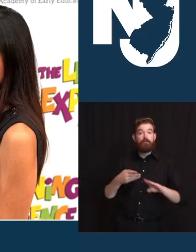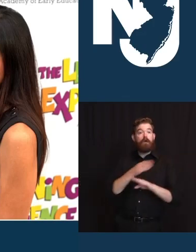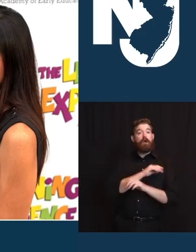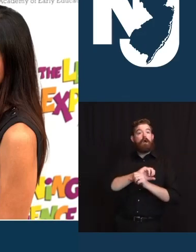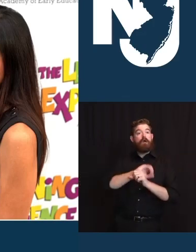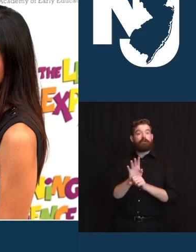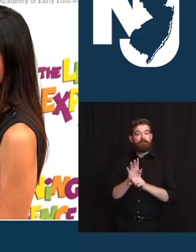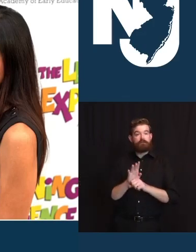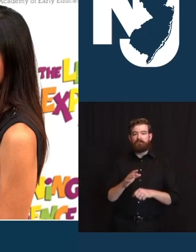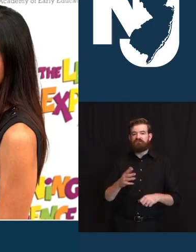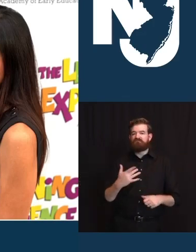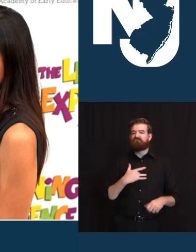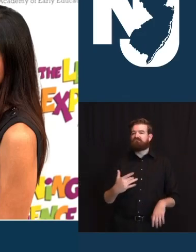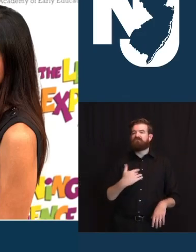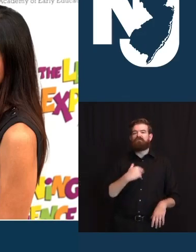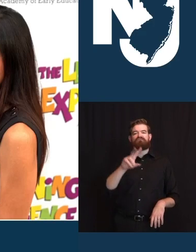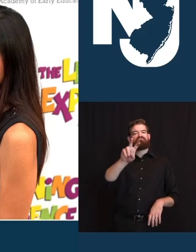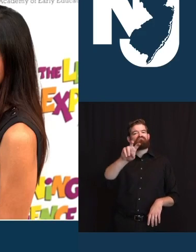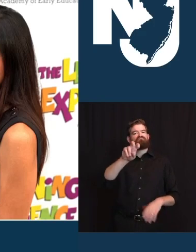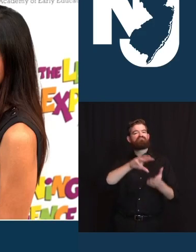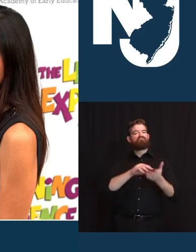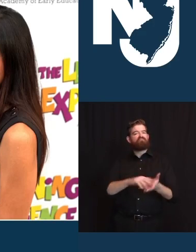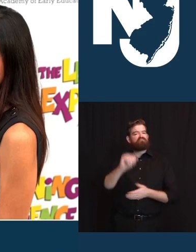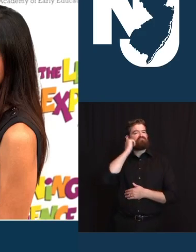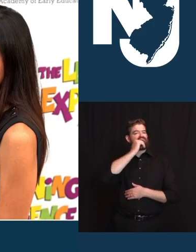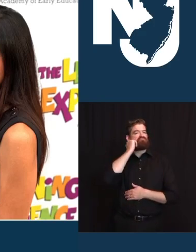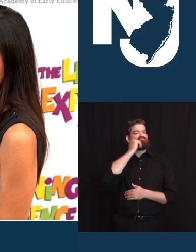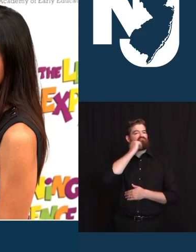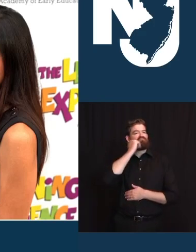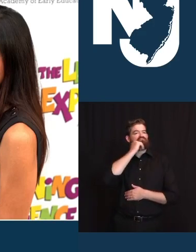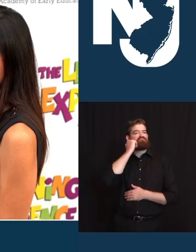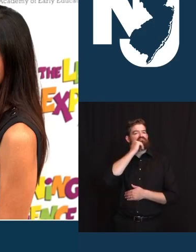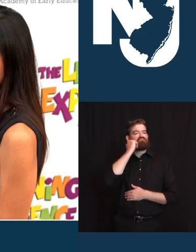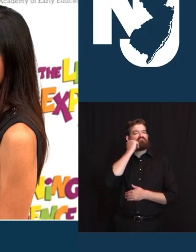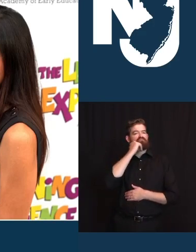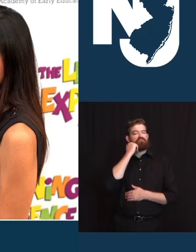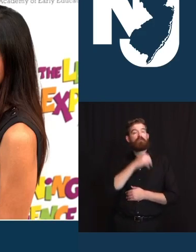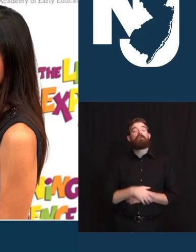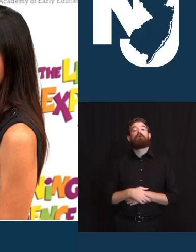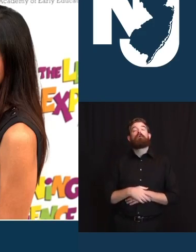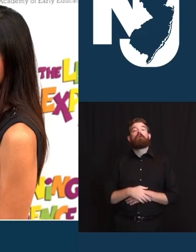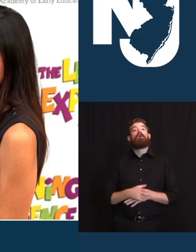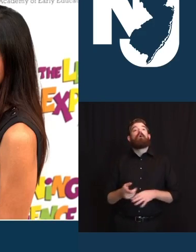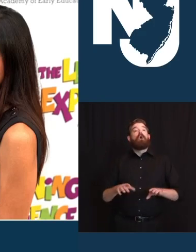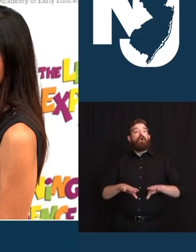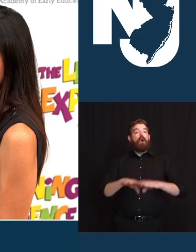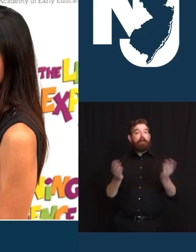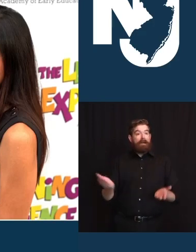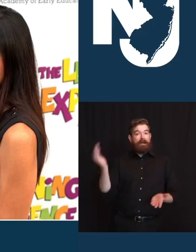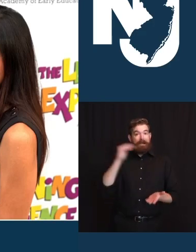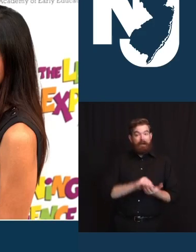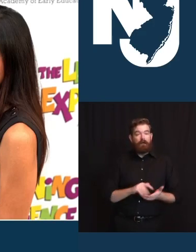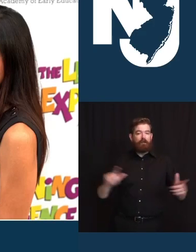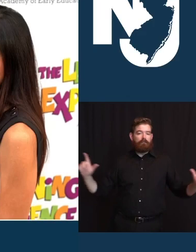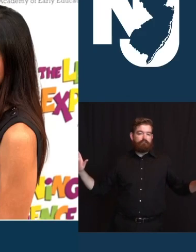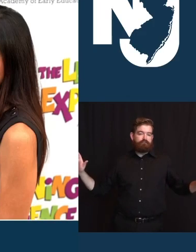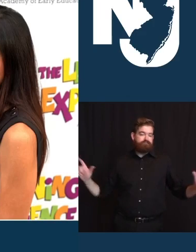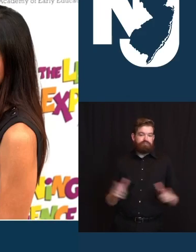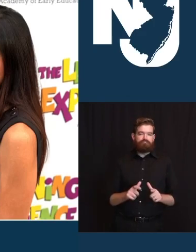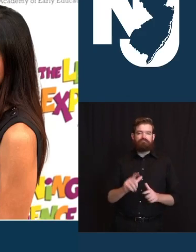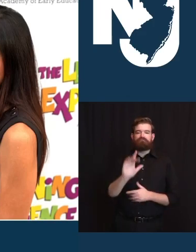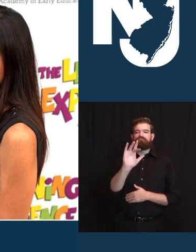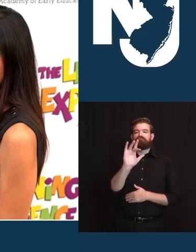COVID-19. When they reopened, and they were allowed to reopen, they reopened with 25. Happily, though, the other day they passed